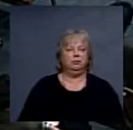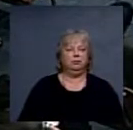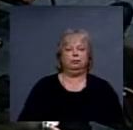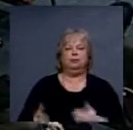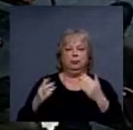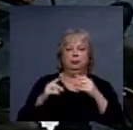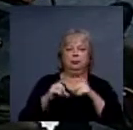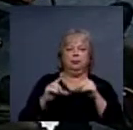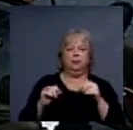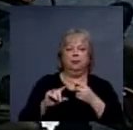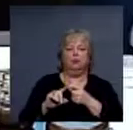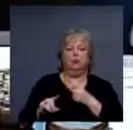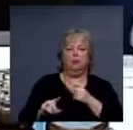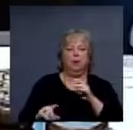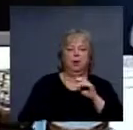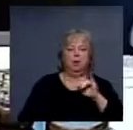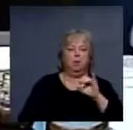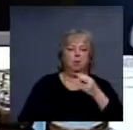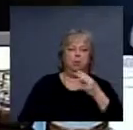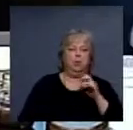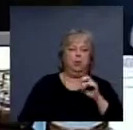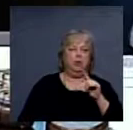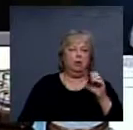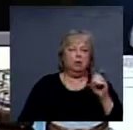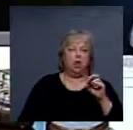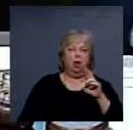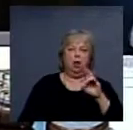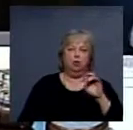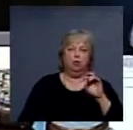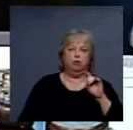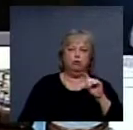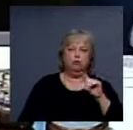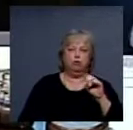The next card I have is from Michelle Rogers.